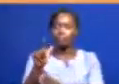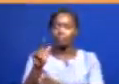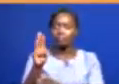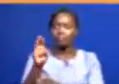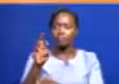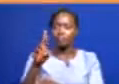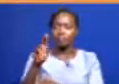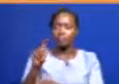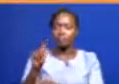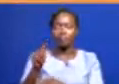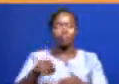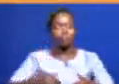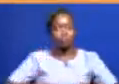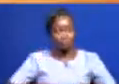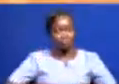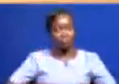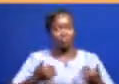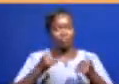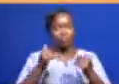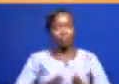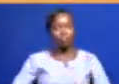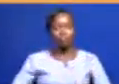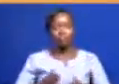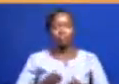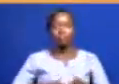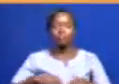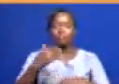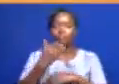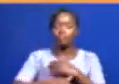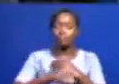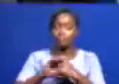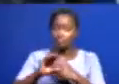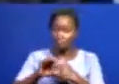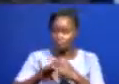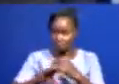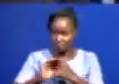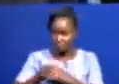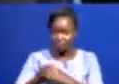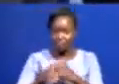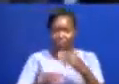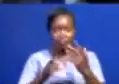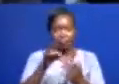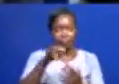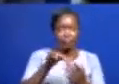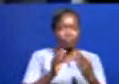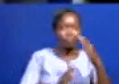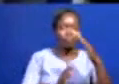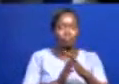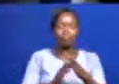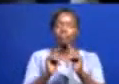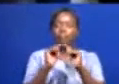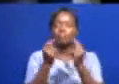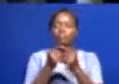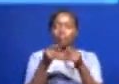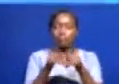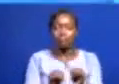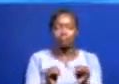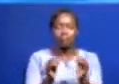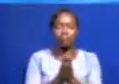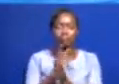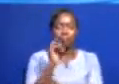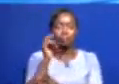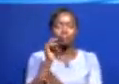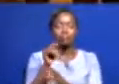County took part in the football tournament that saw nine young players selected by three top-tier football teams for trials and subsequent talent